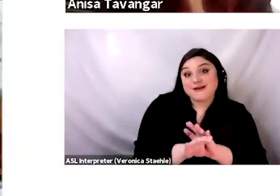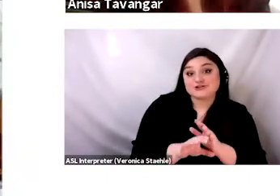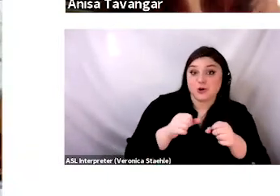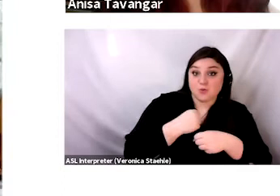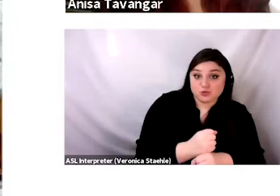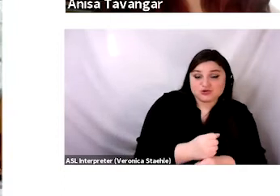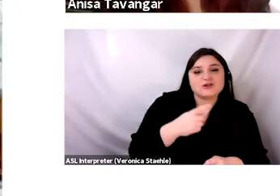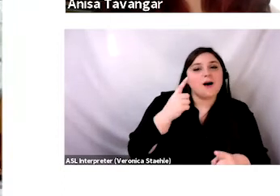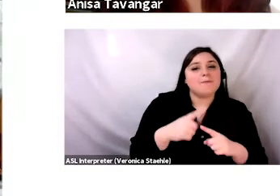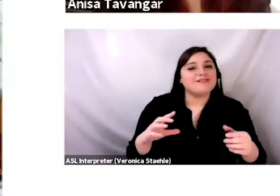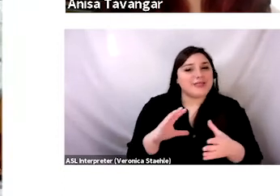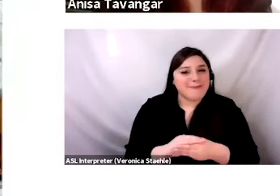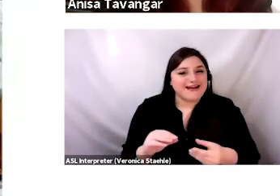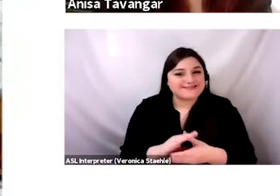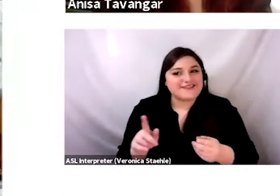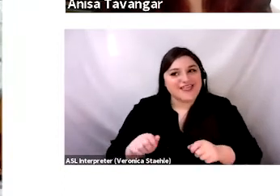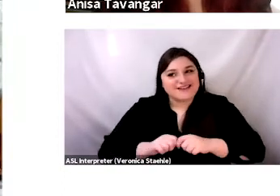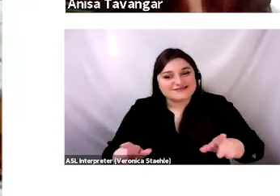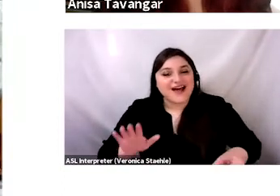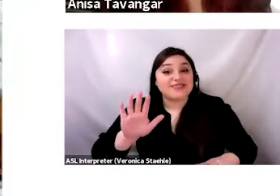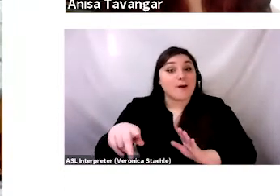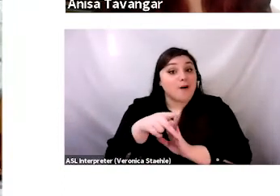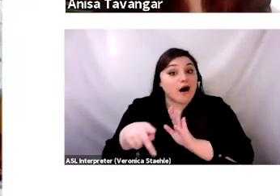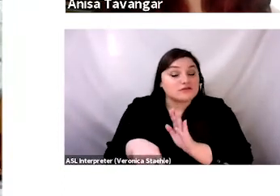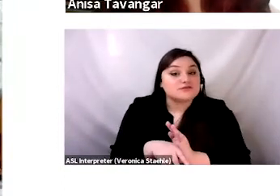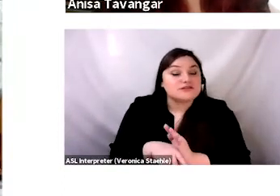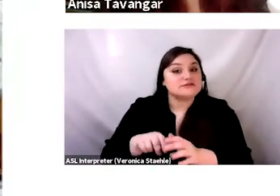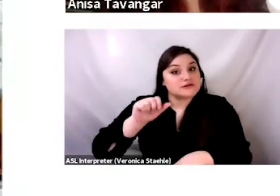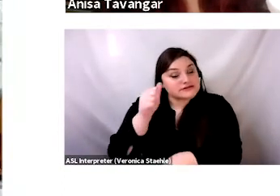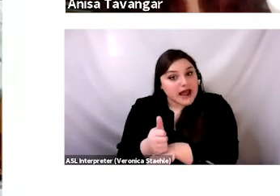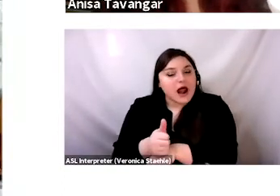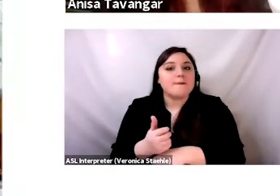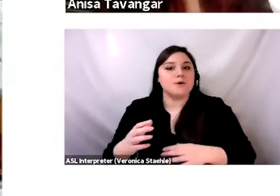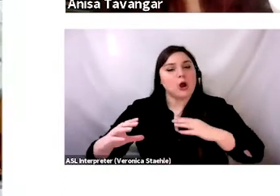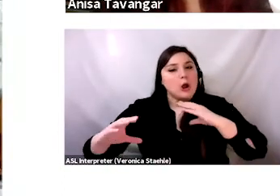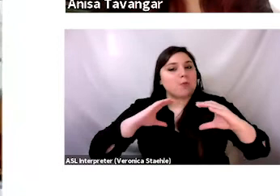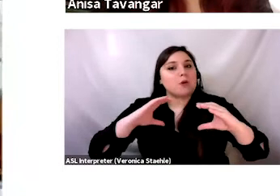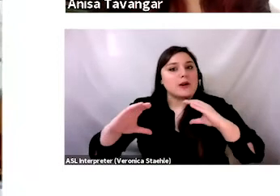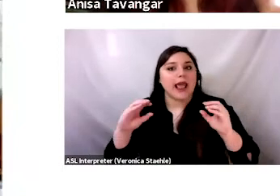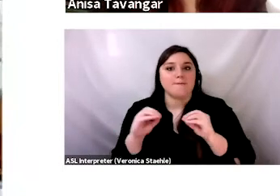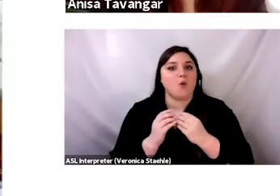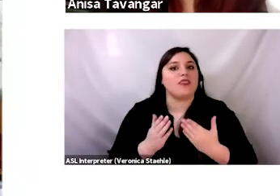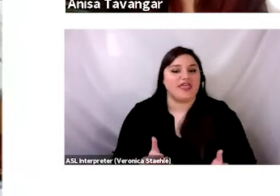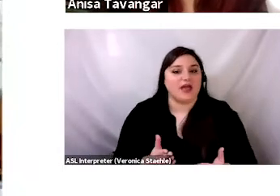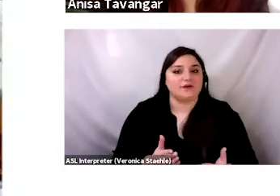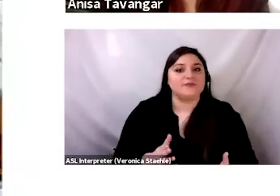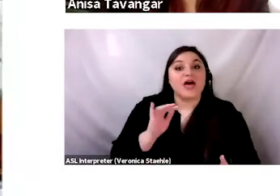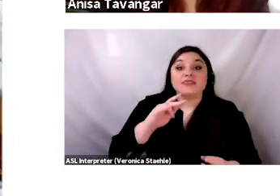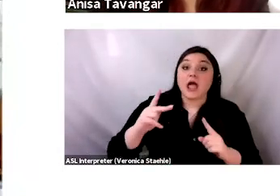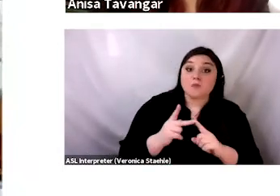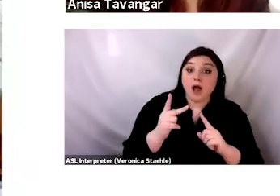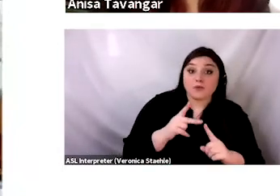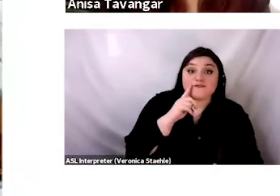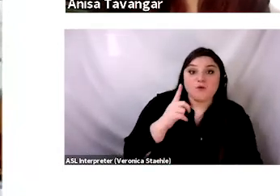also through the messages that they send and the policies that they put in place. So their priority is really